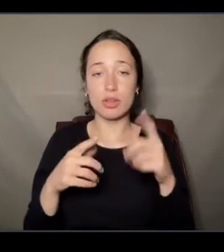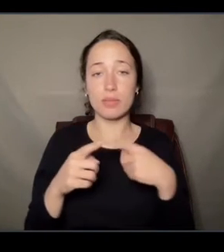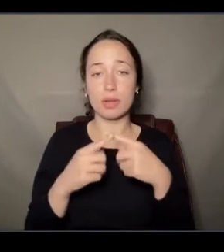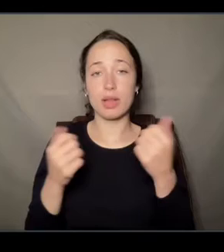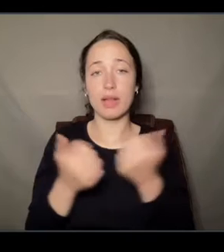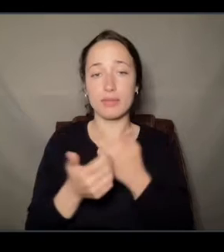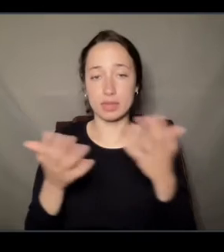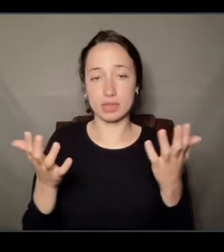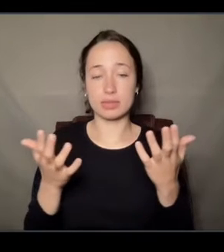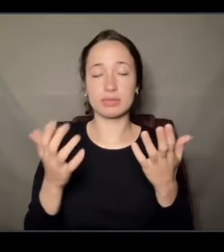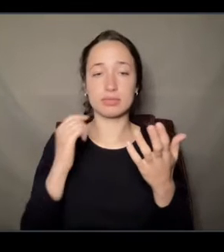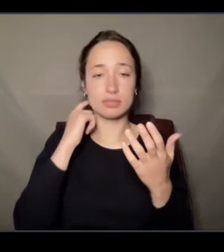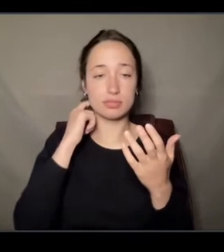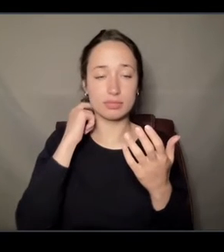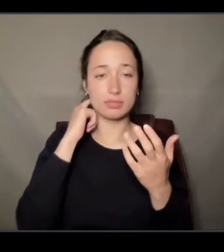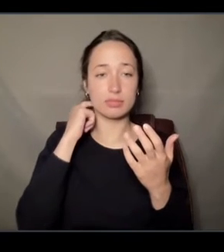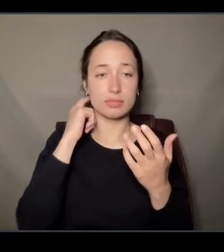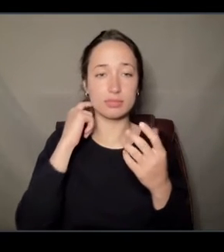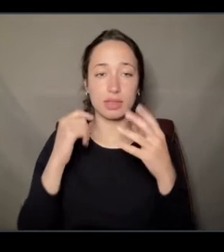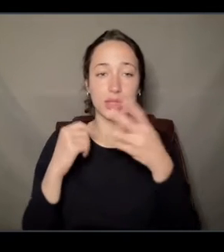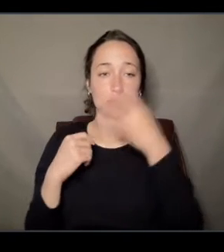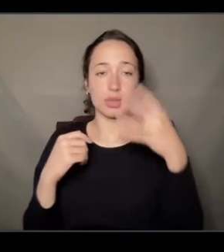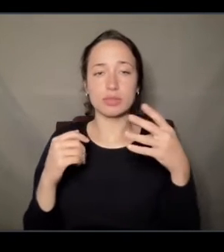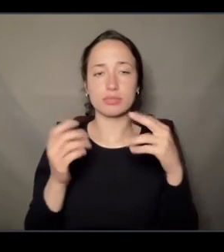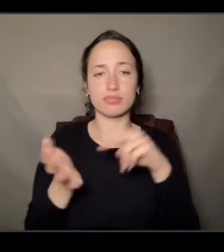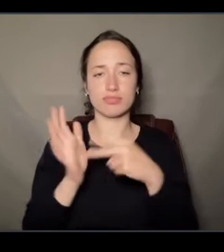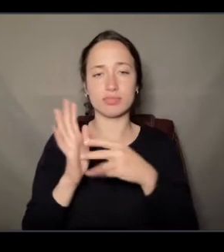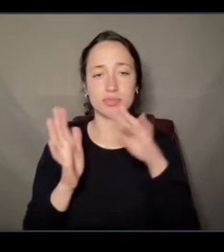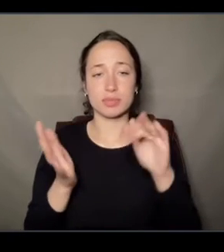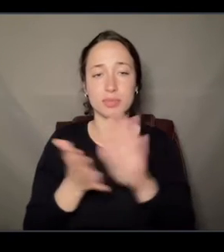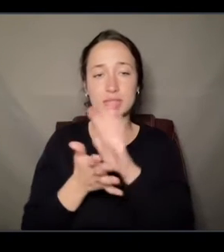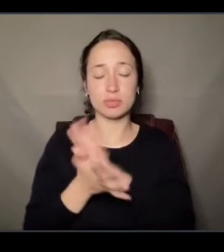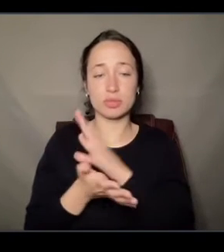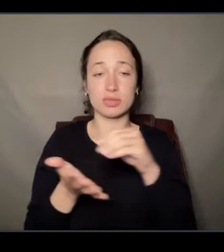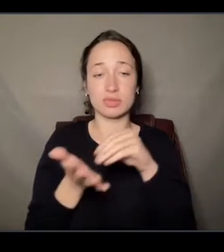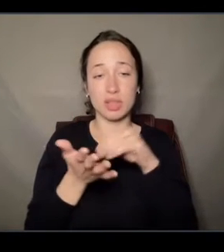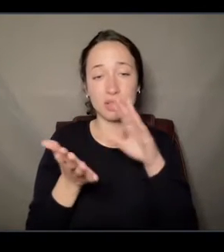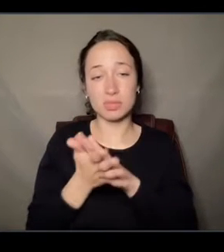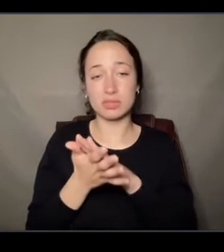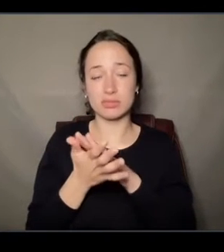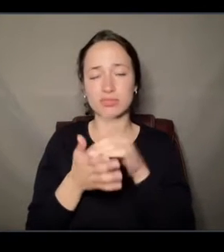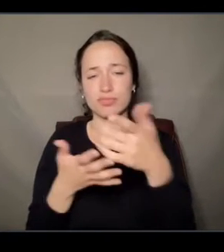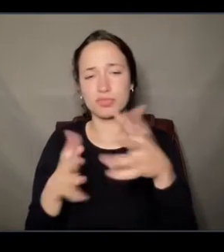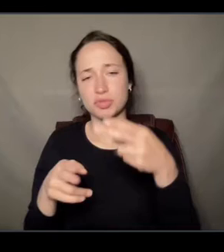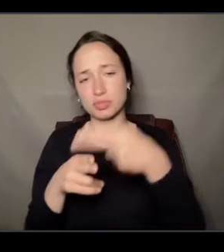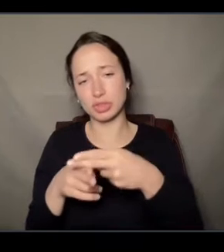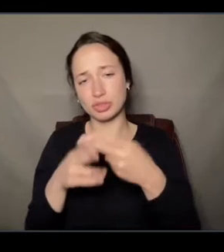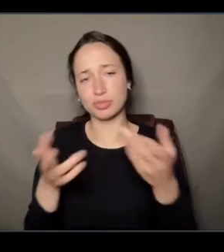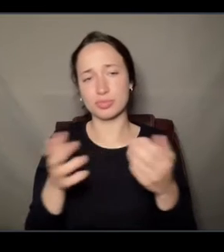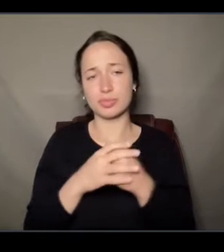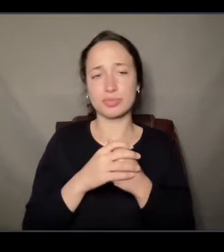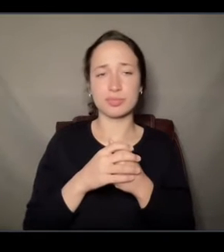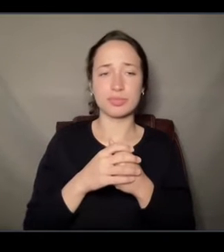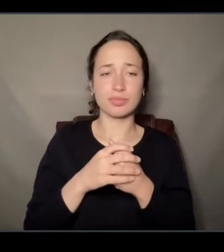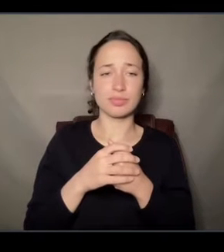we fear about everything. Immigrants are defined by papers and documents. You have mentioned that.